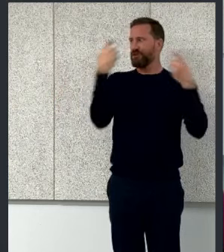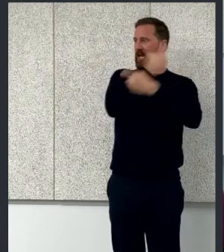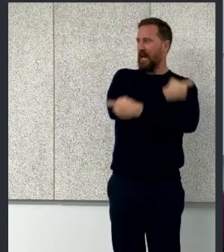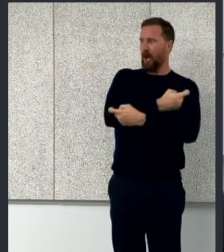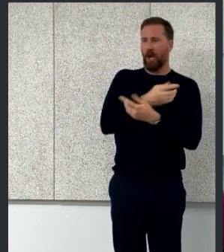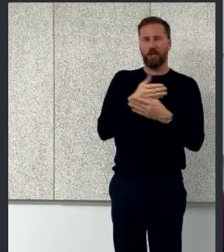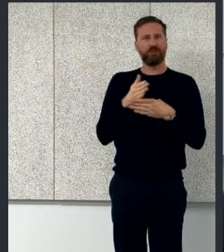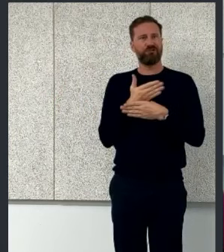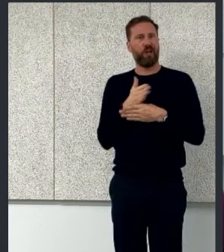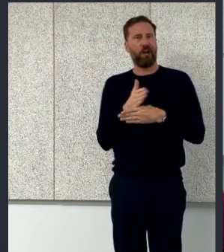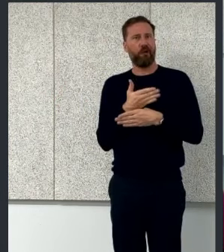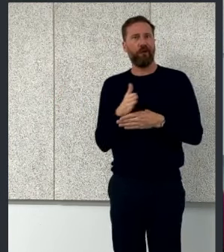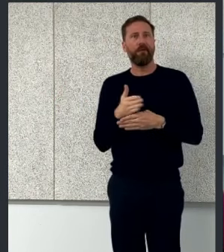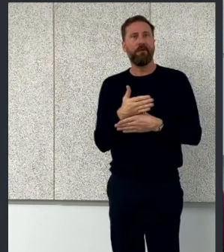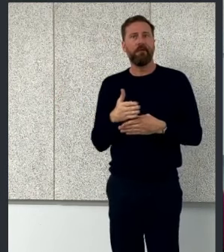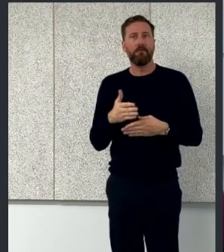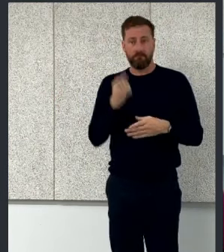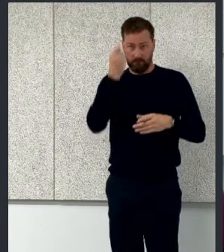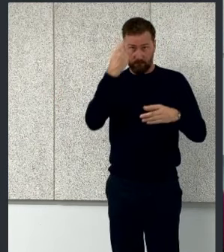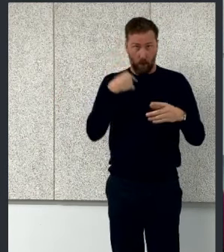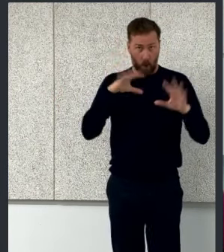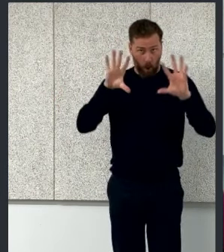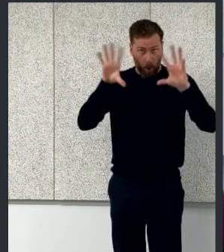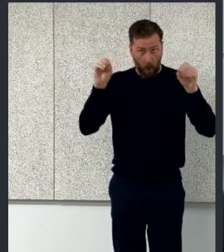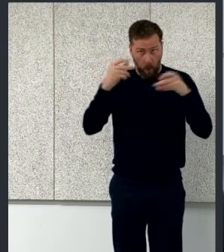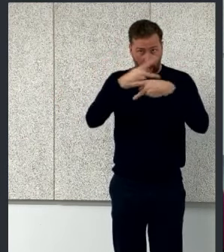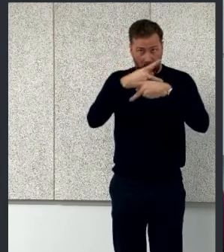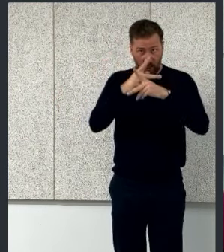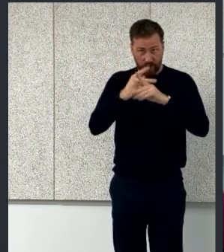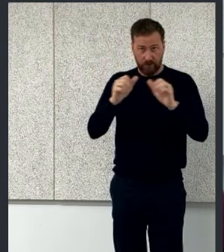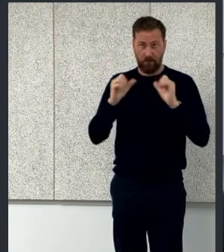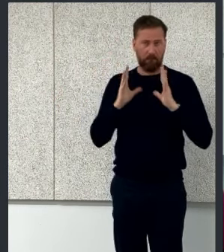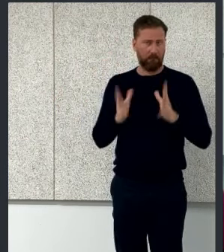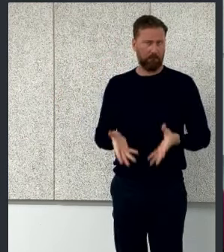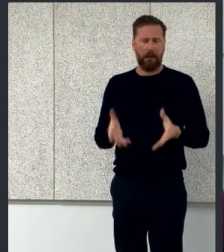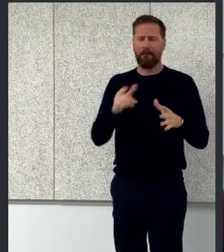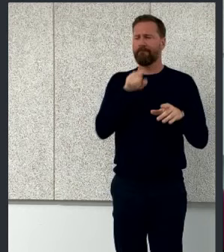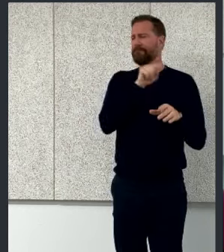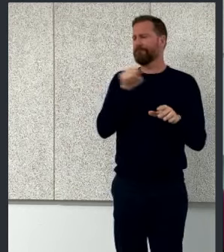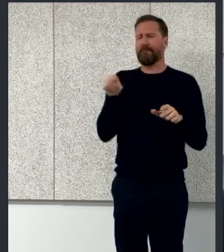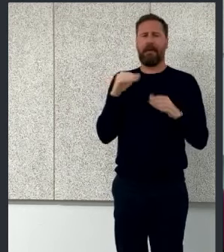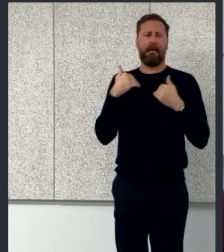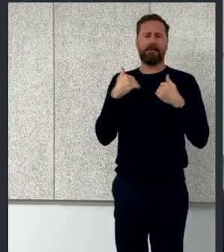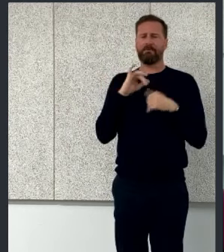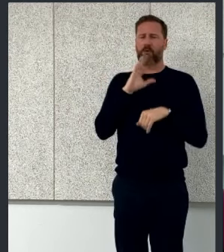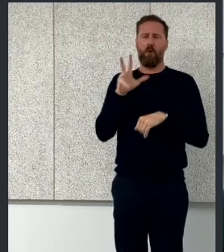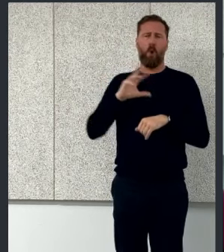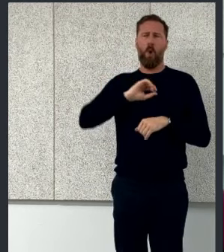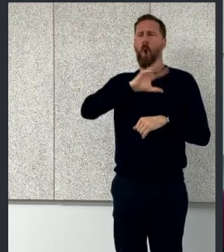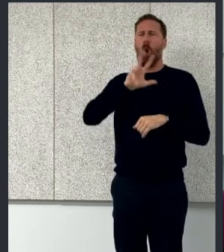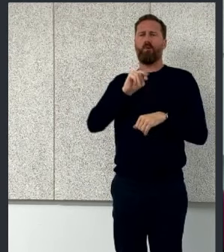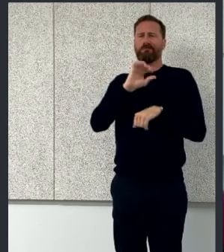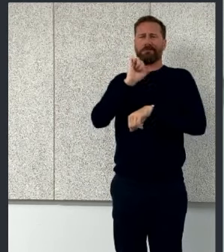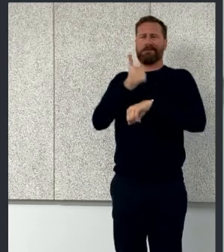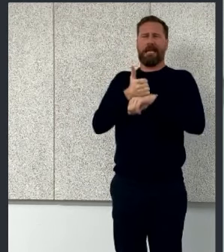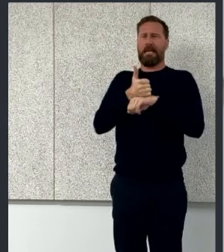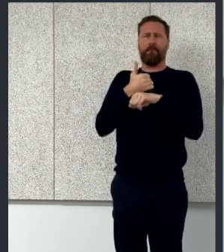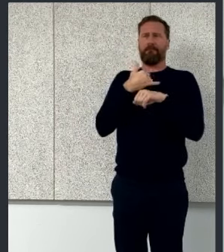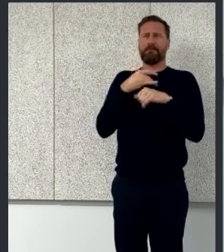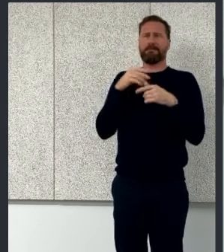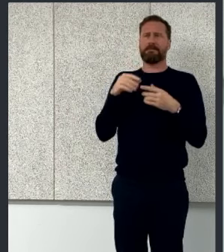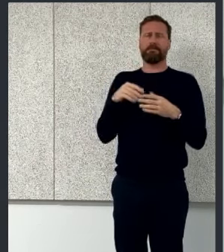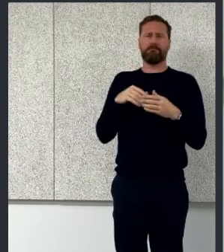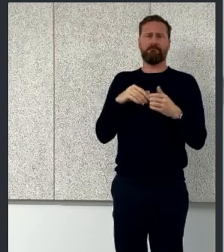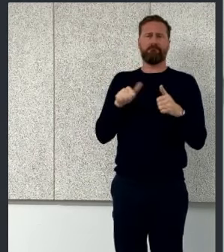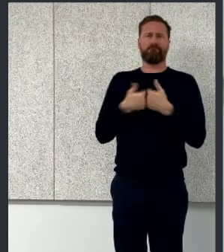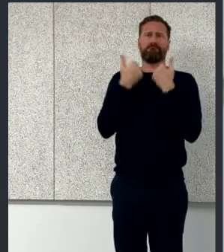beyond co-productions, which I think have their own sort of like set of unique hoops, but I